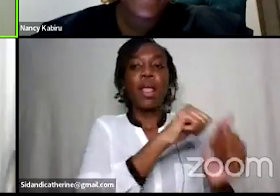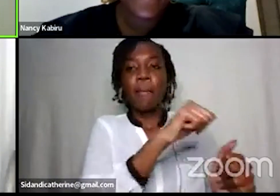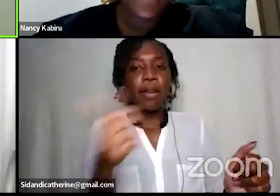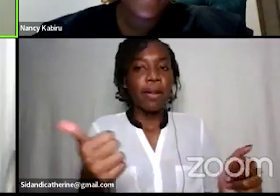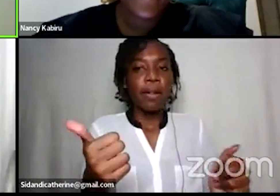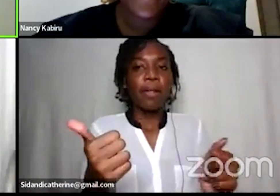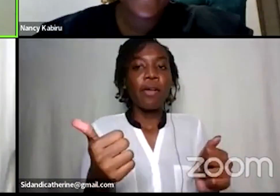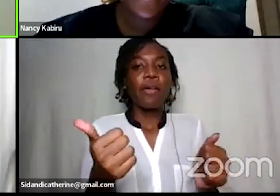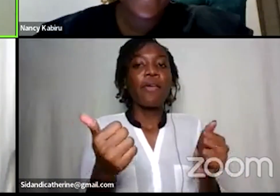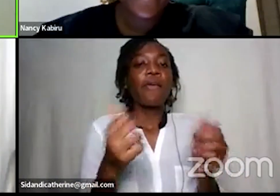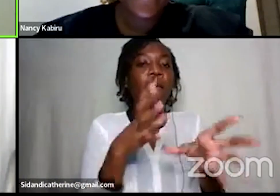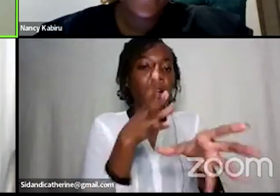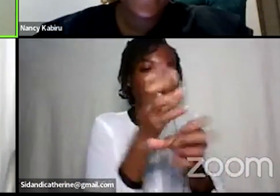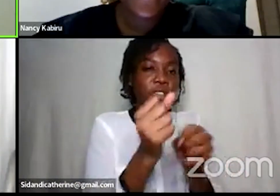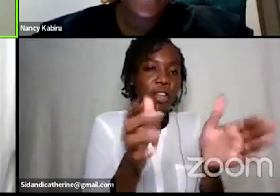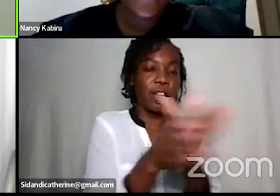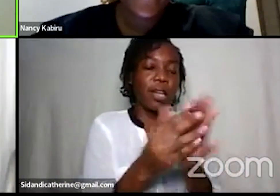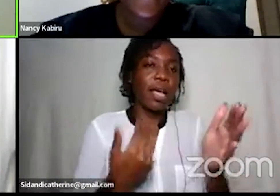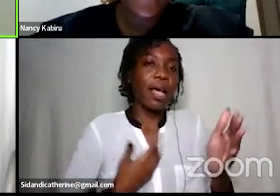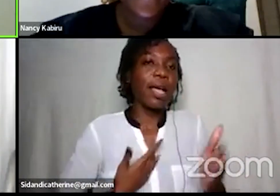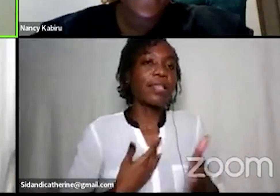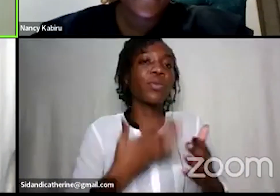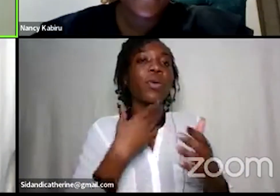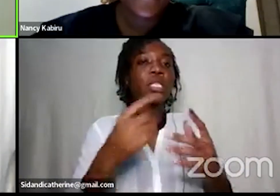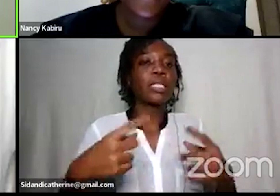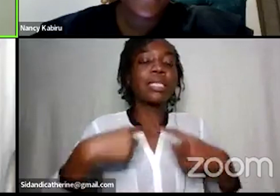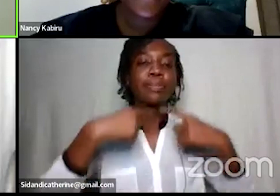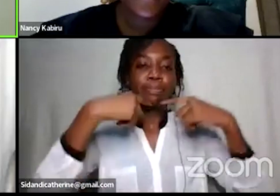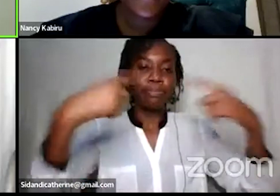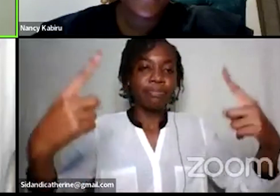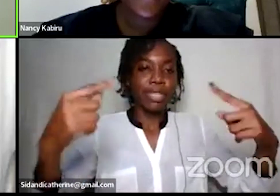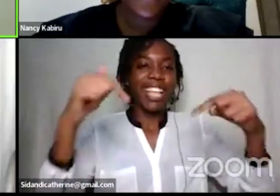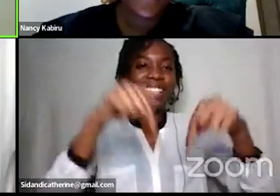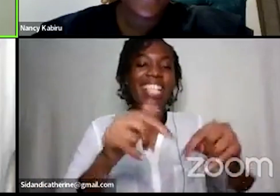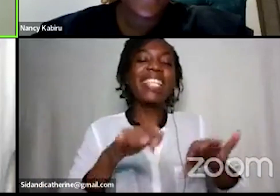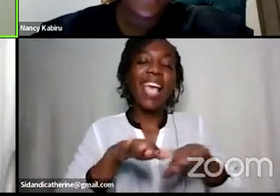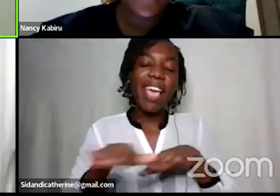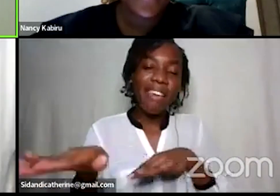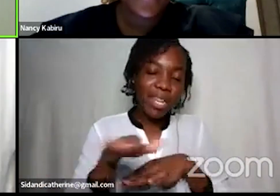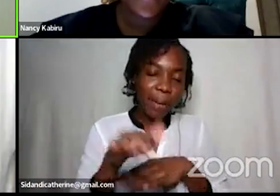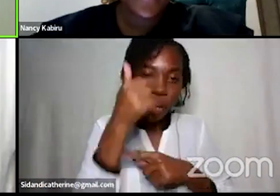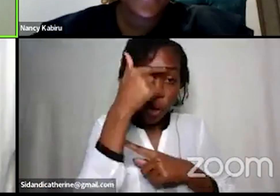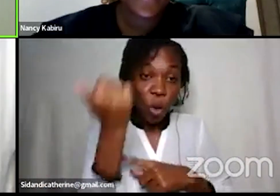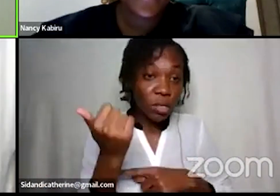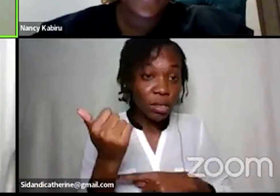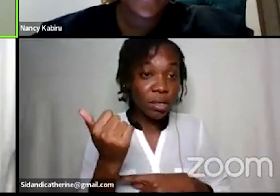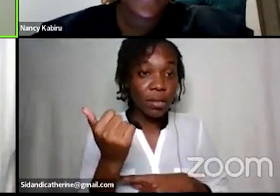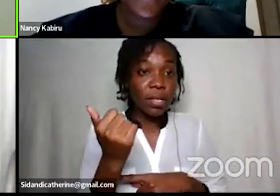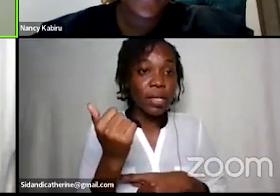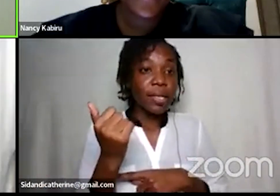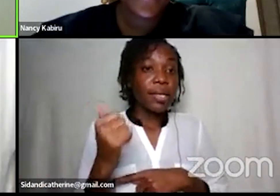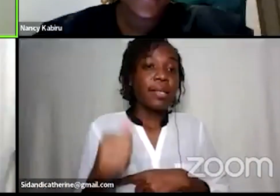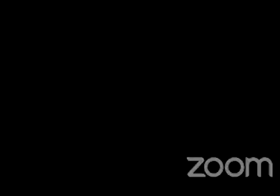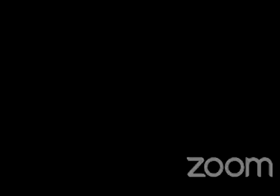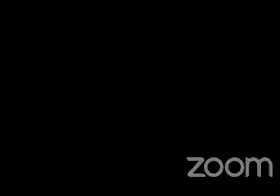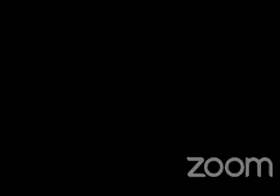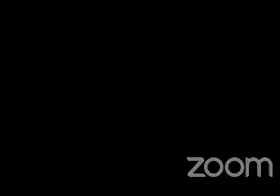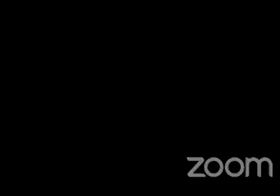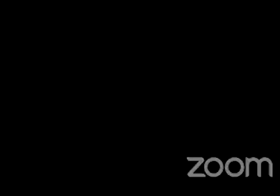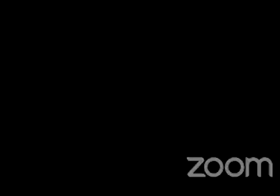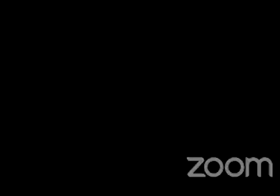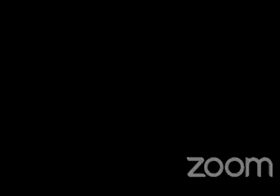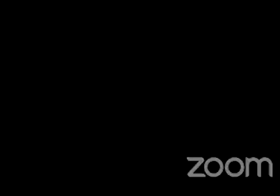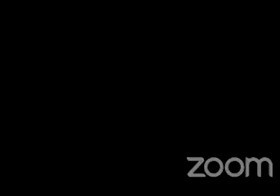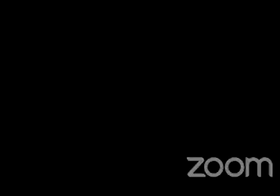to give them a shout out this evening, because they have really, right now Zoom,